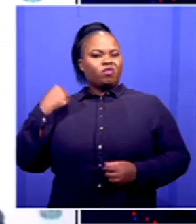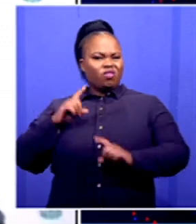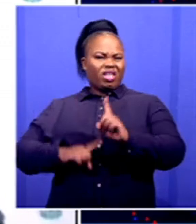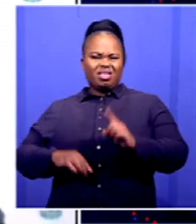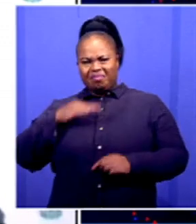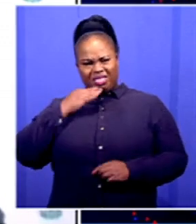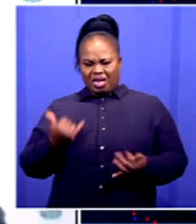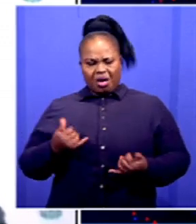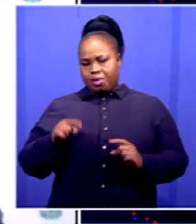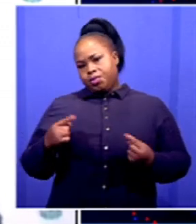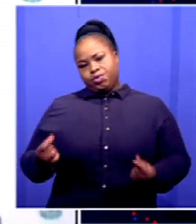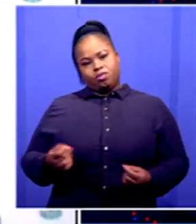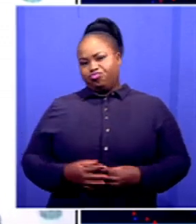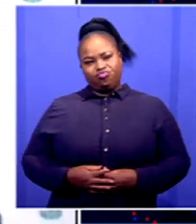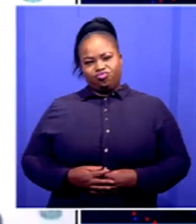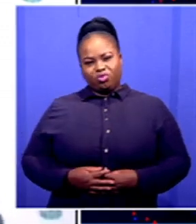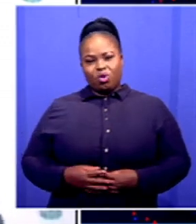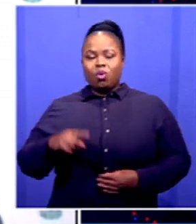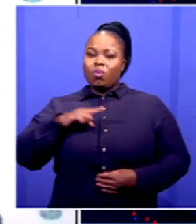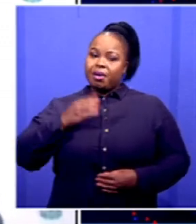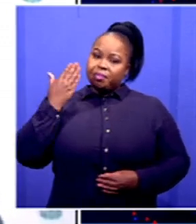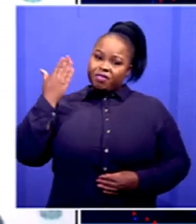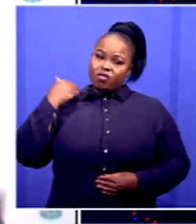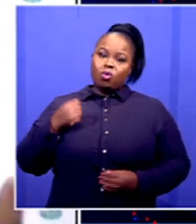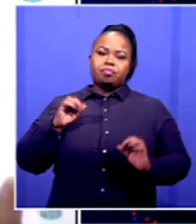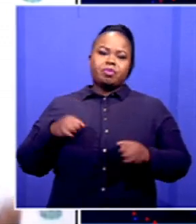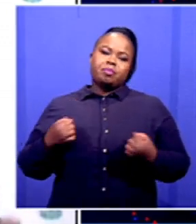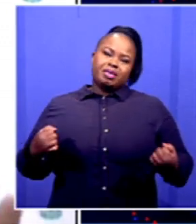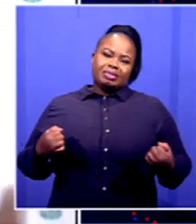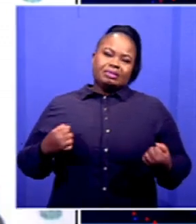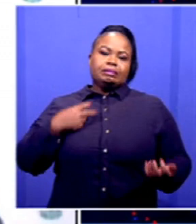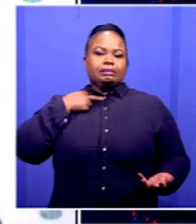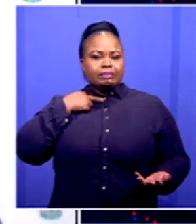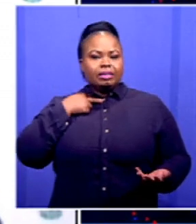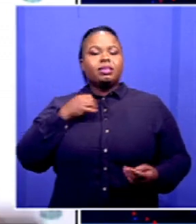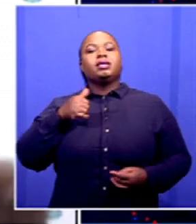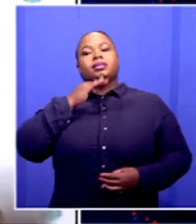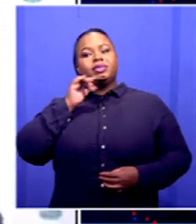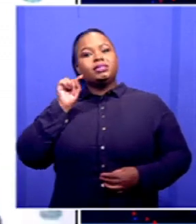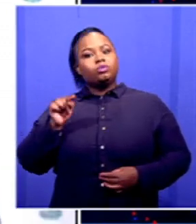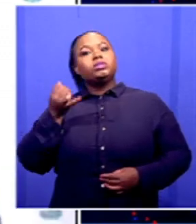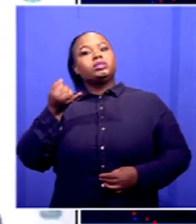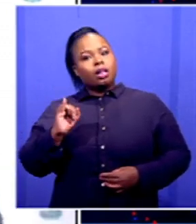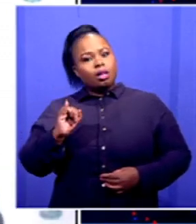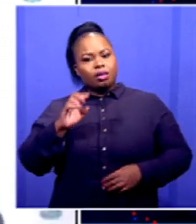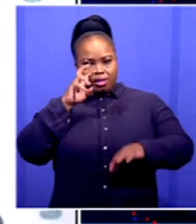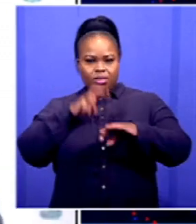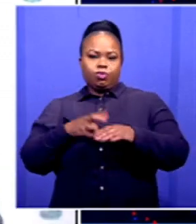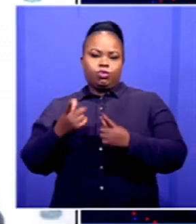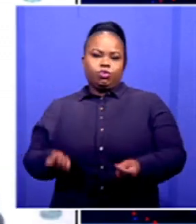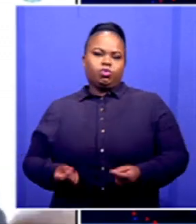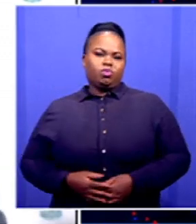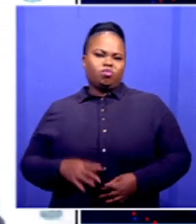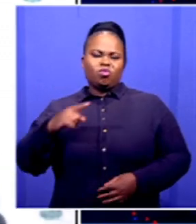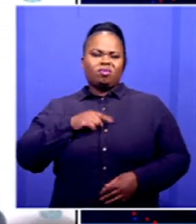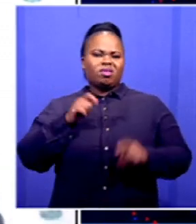mustn't do it now. Because we didn't do it before, it remains needed, it remains to be done. Because people